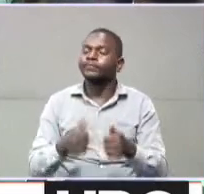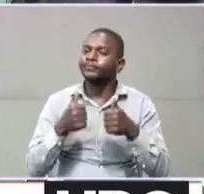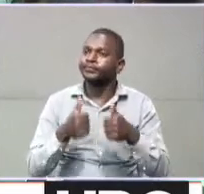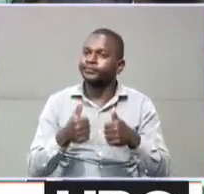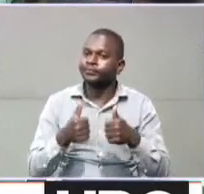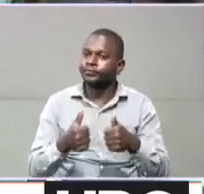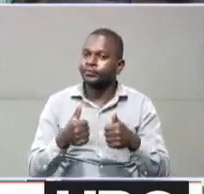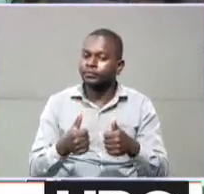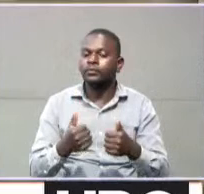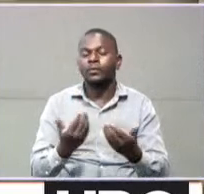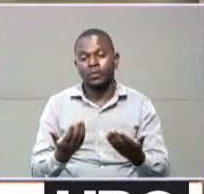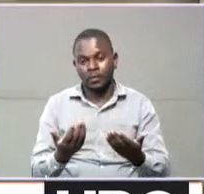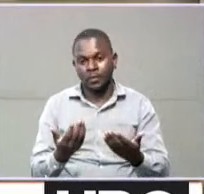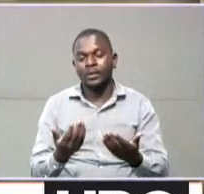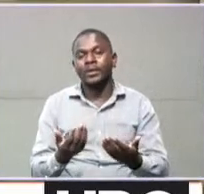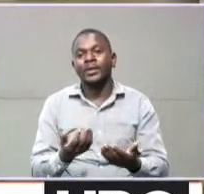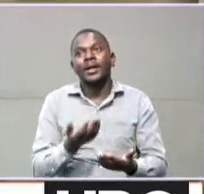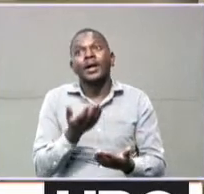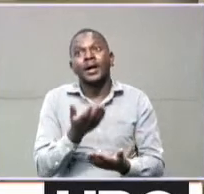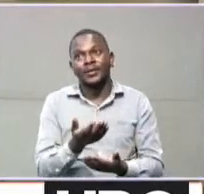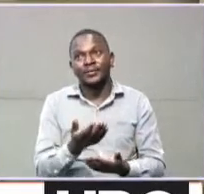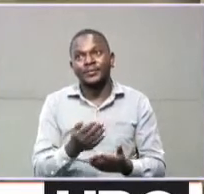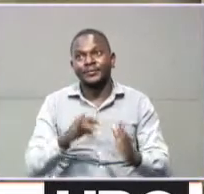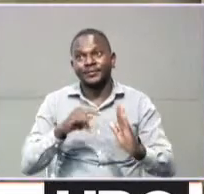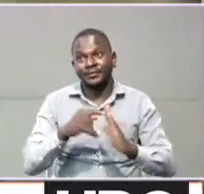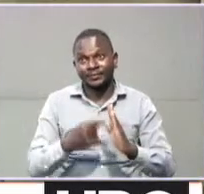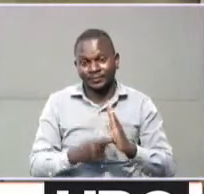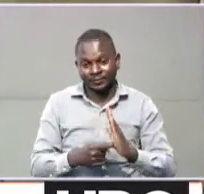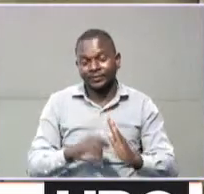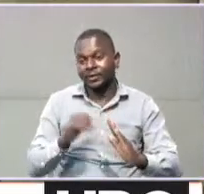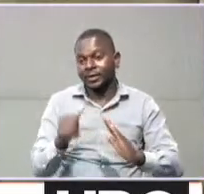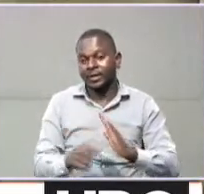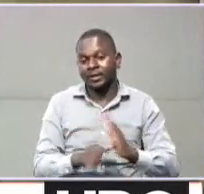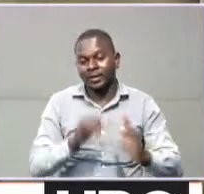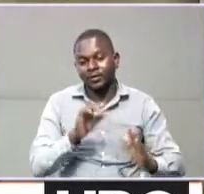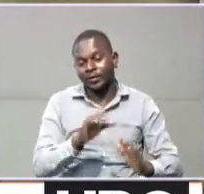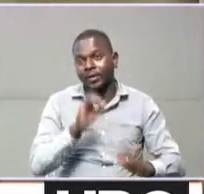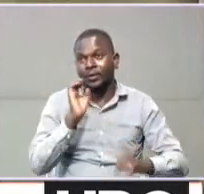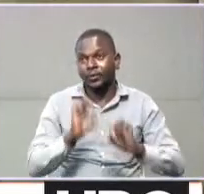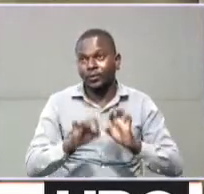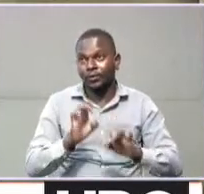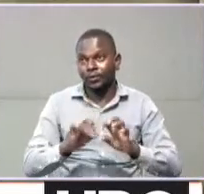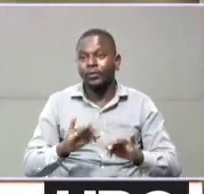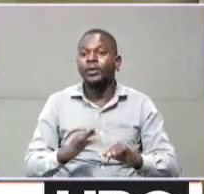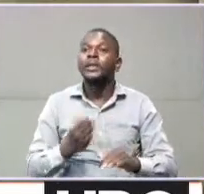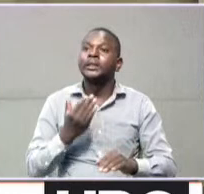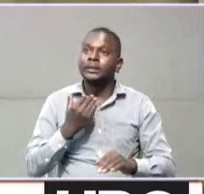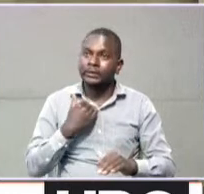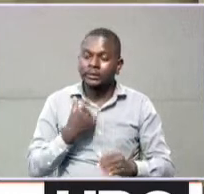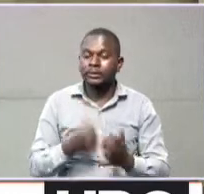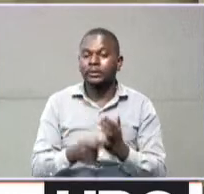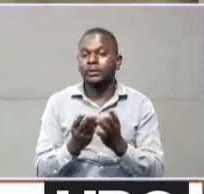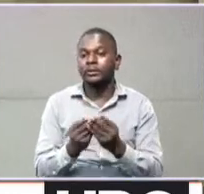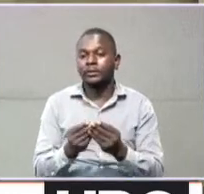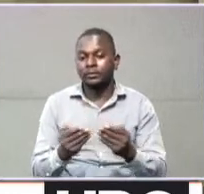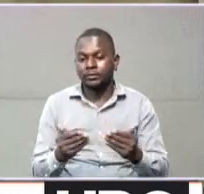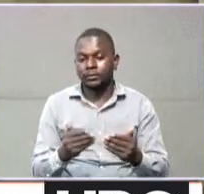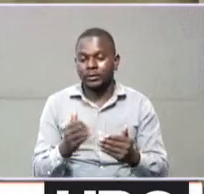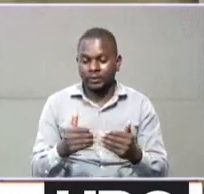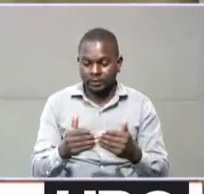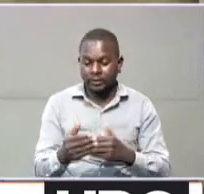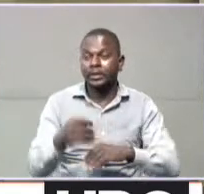well you have we have items under your office which would need to sort out any other